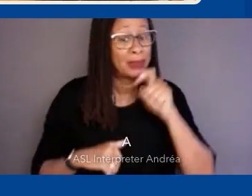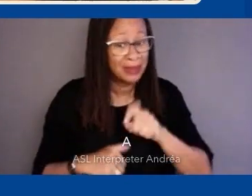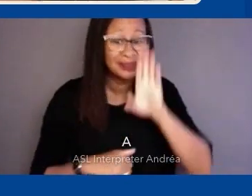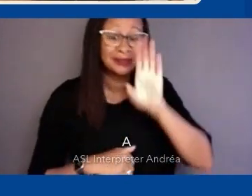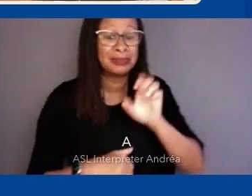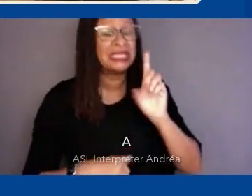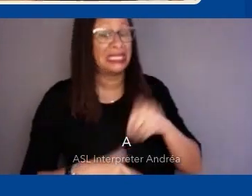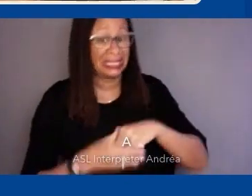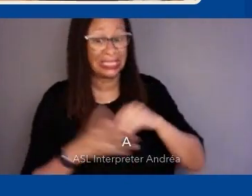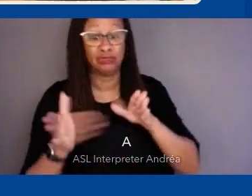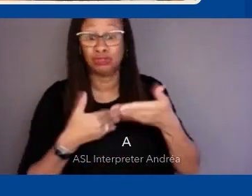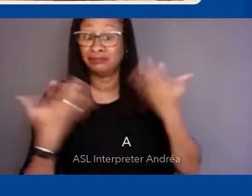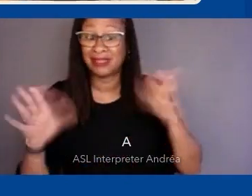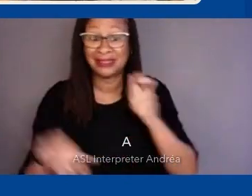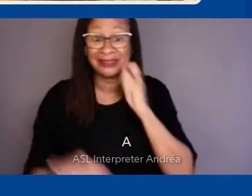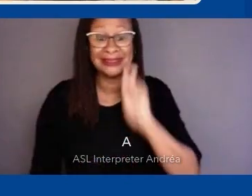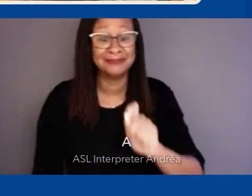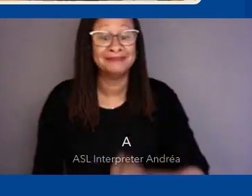We have to be in the room.